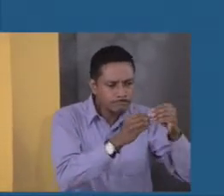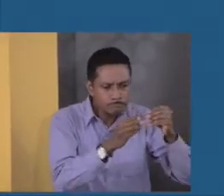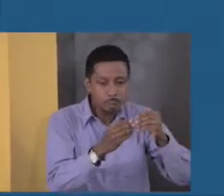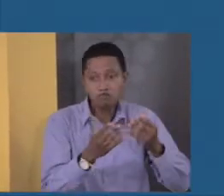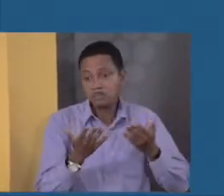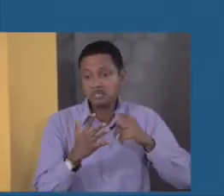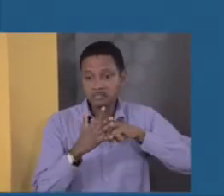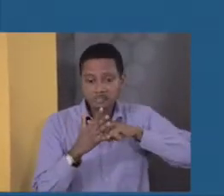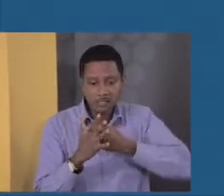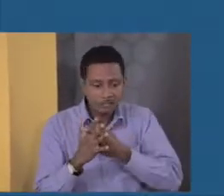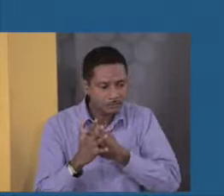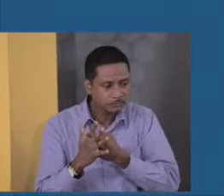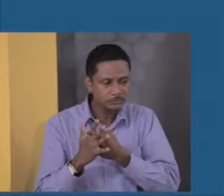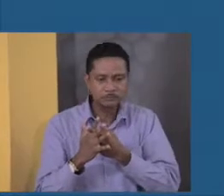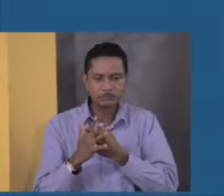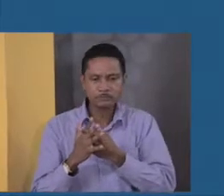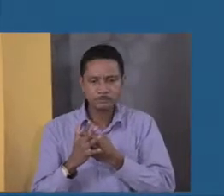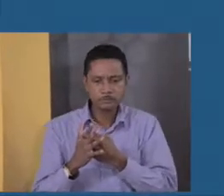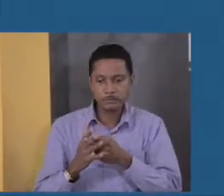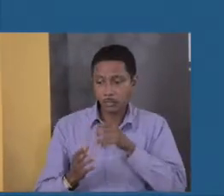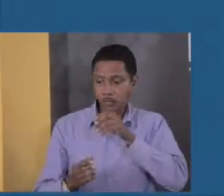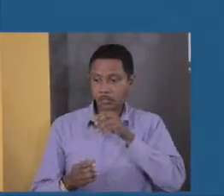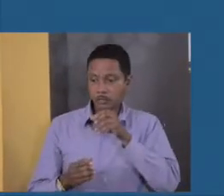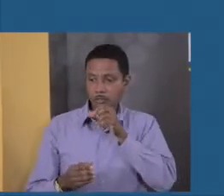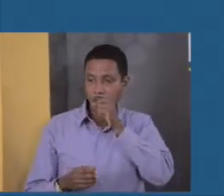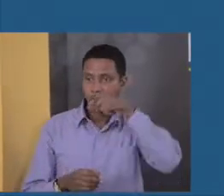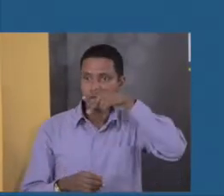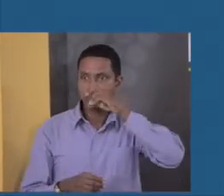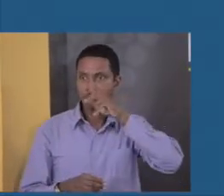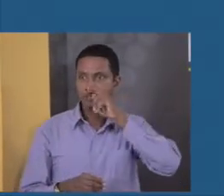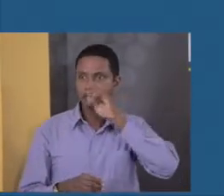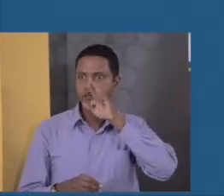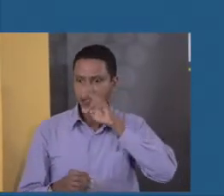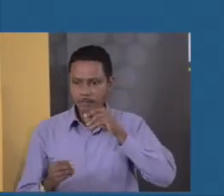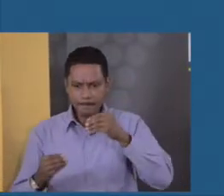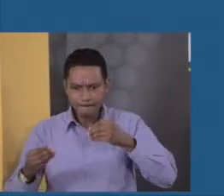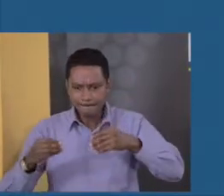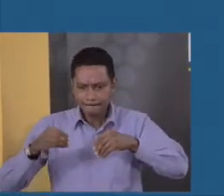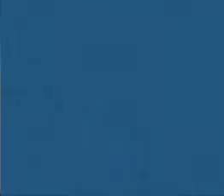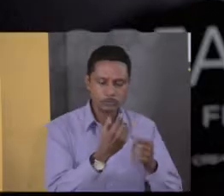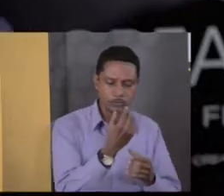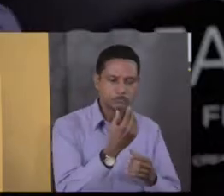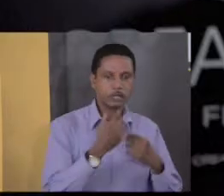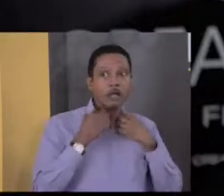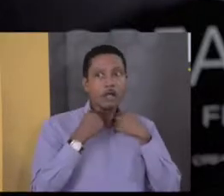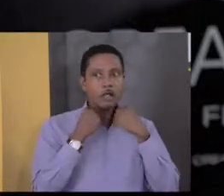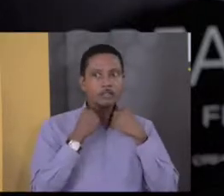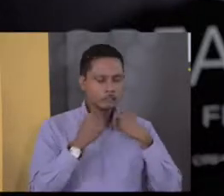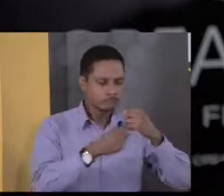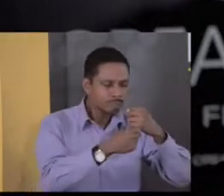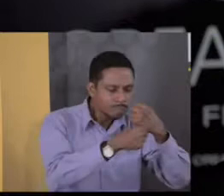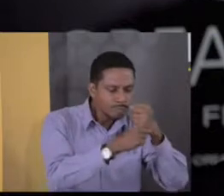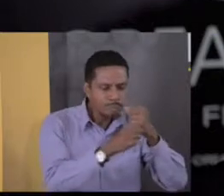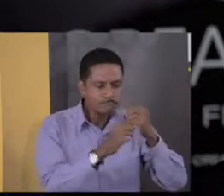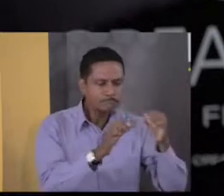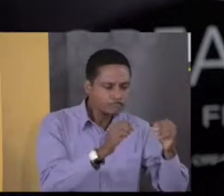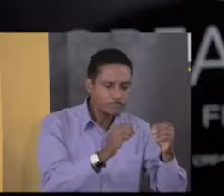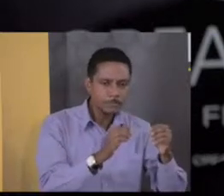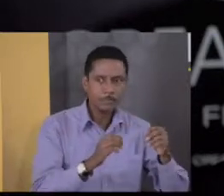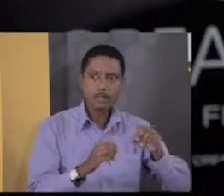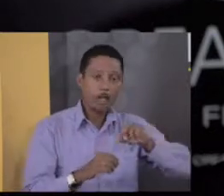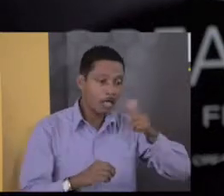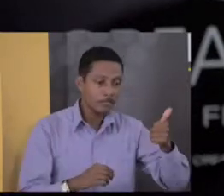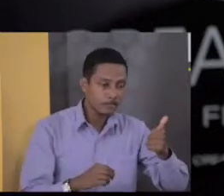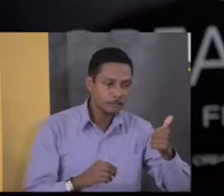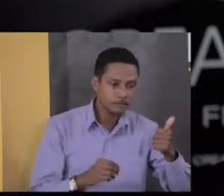start, one operator may be doing pockets, one doing collars, one doing sleeves, one